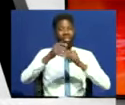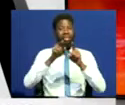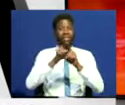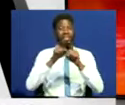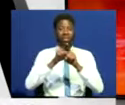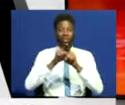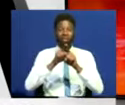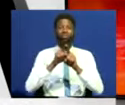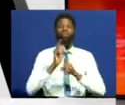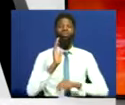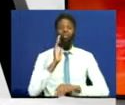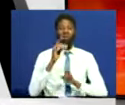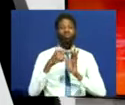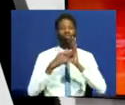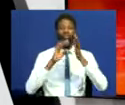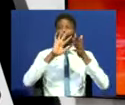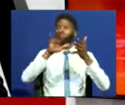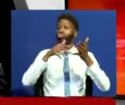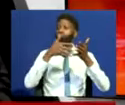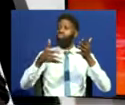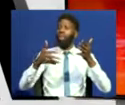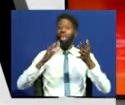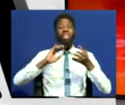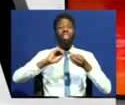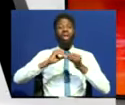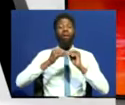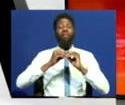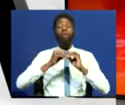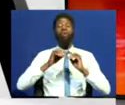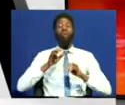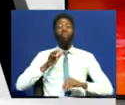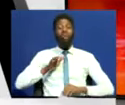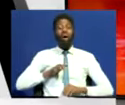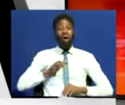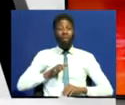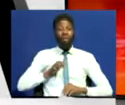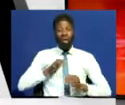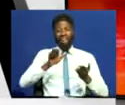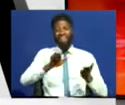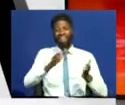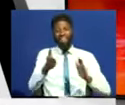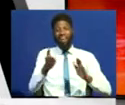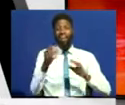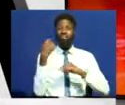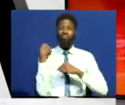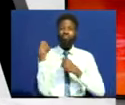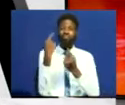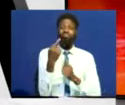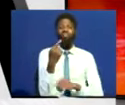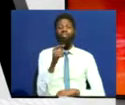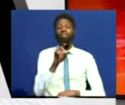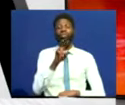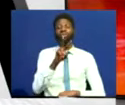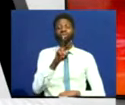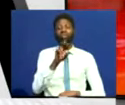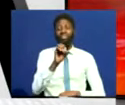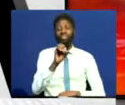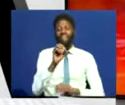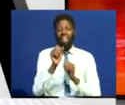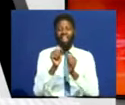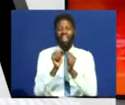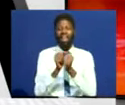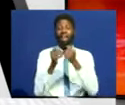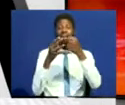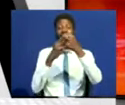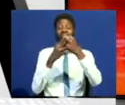of how many women we have lost in our country since back in 2019. Once I do have those graphics, we'll be sharing with